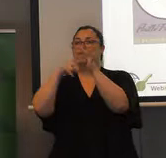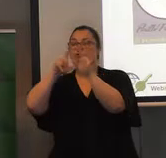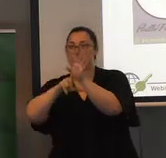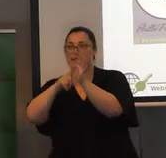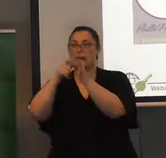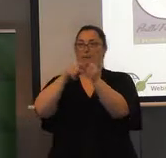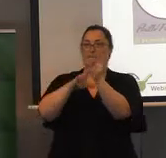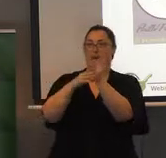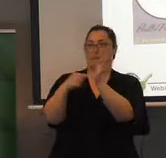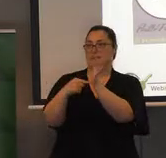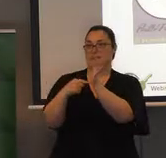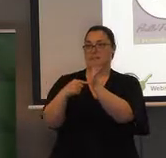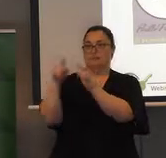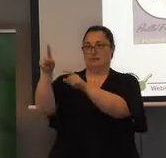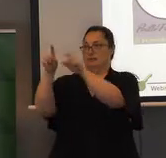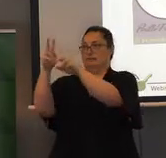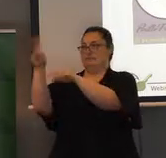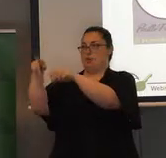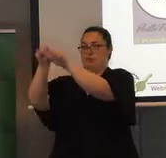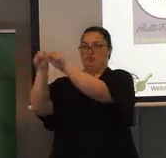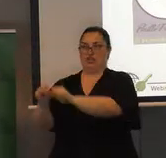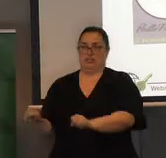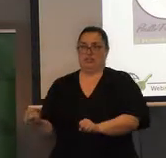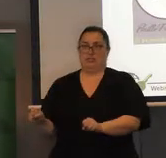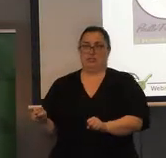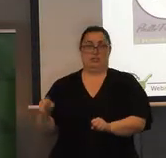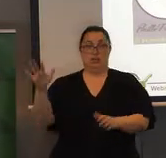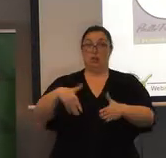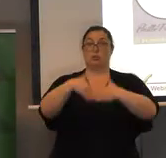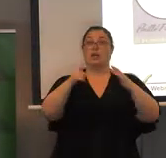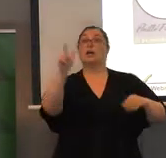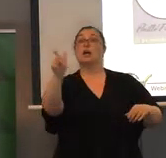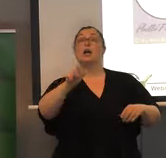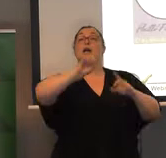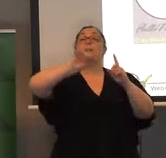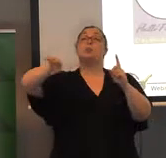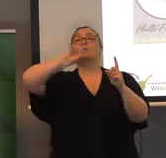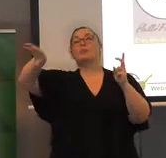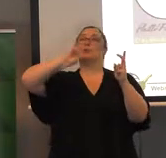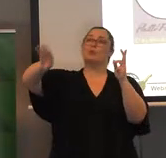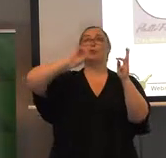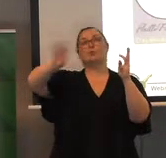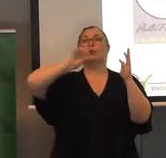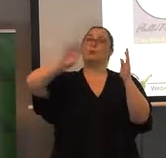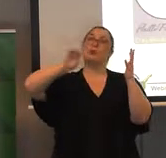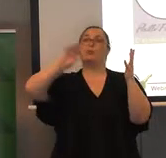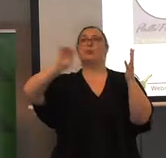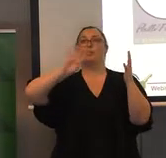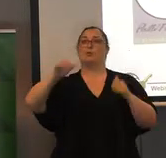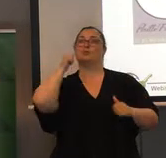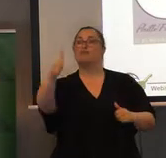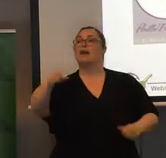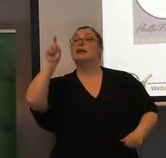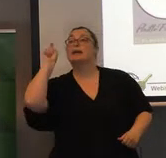and the payment button. So they could spend all their time putting the groceries into their cart, but they could neither organize delivery or